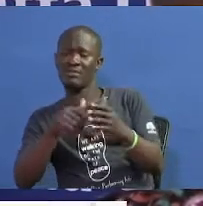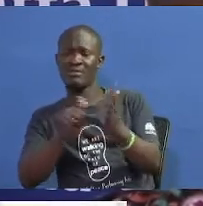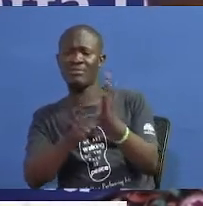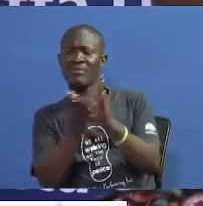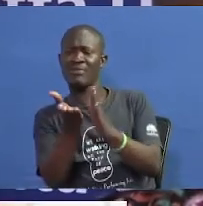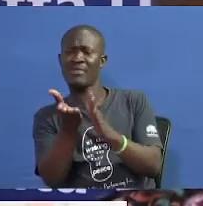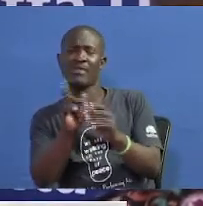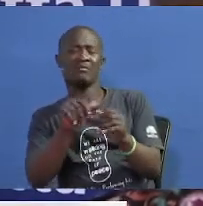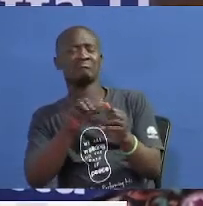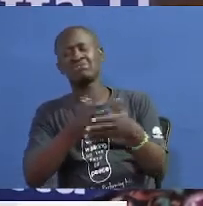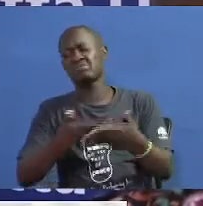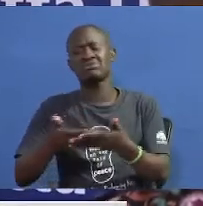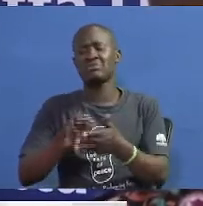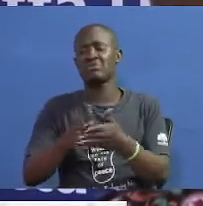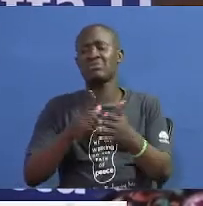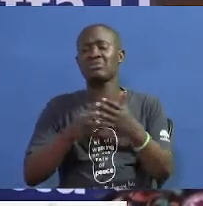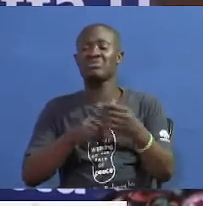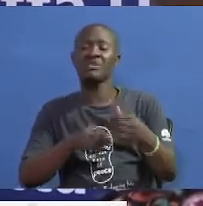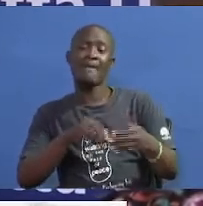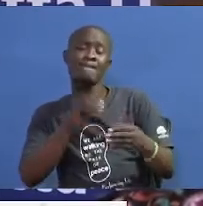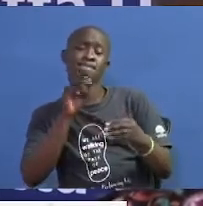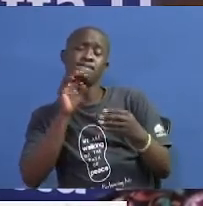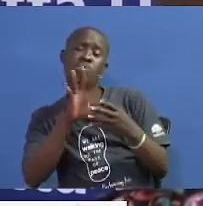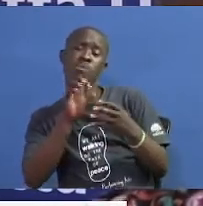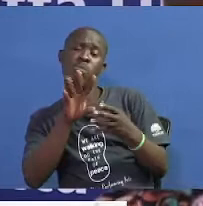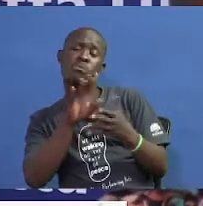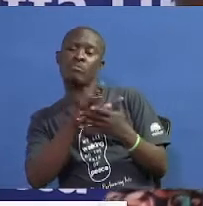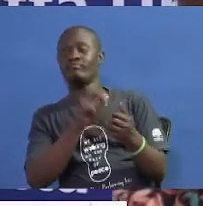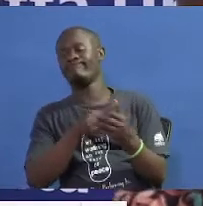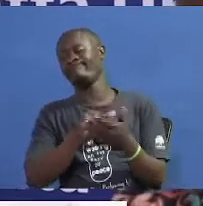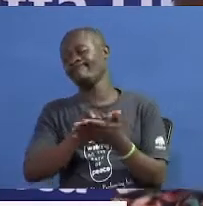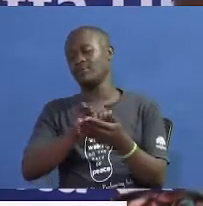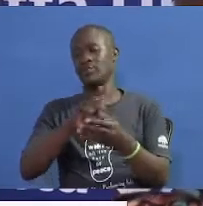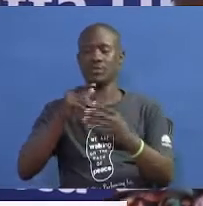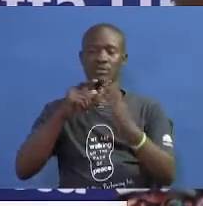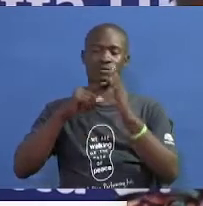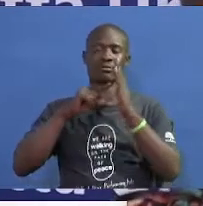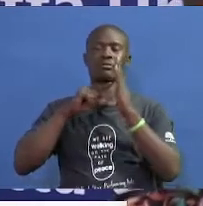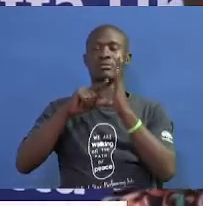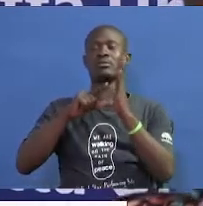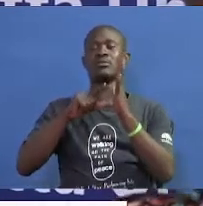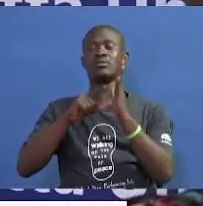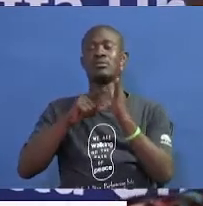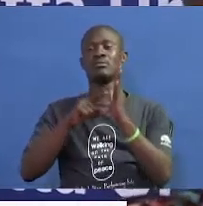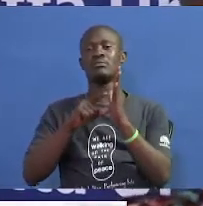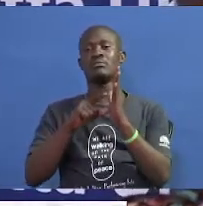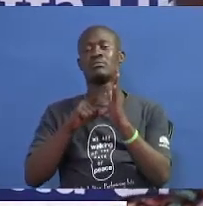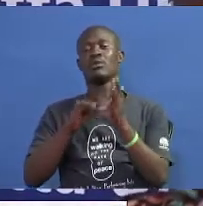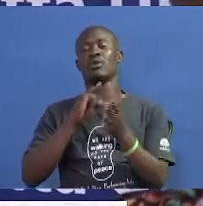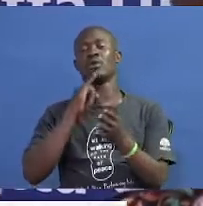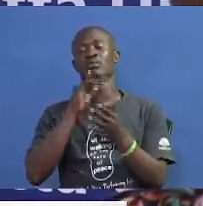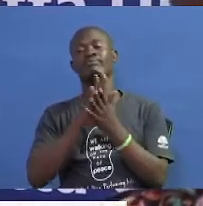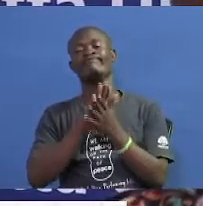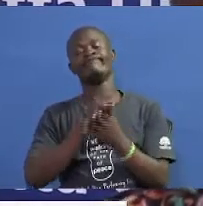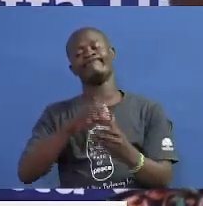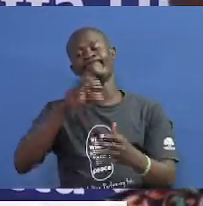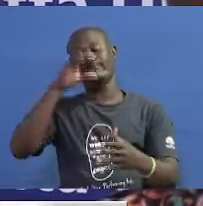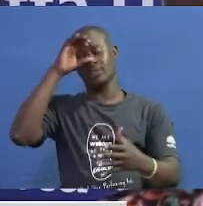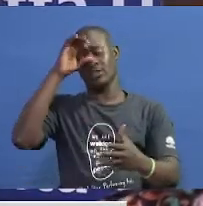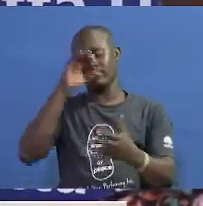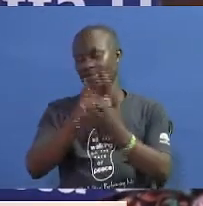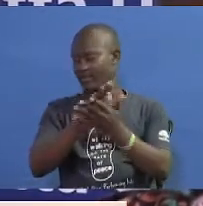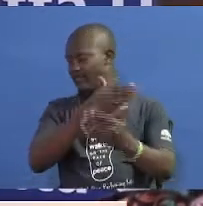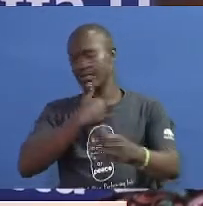the problem is, or here's the baby, and here's the heartbeat of the baby. And that seeing is, believing